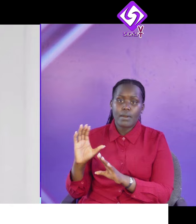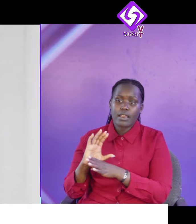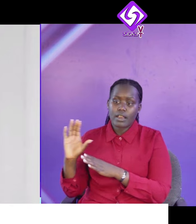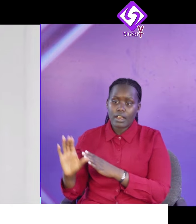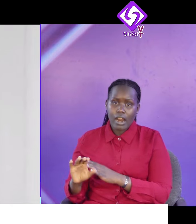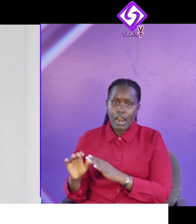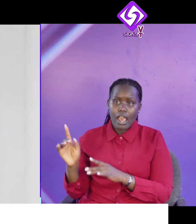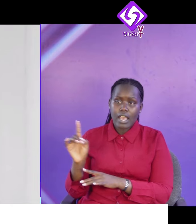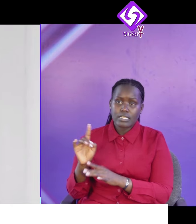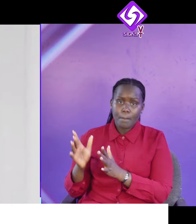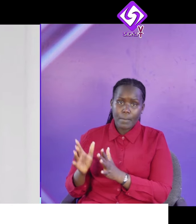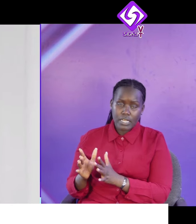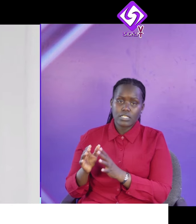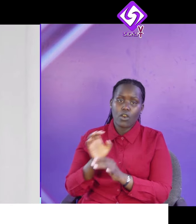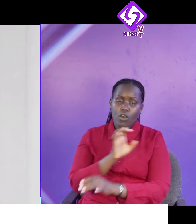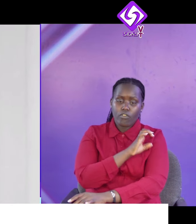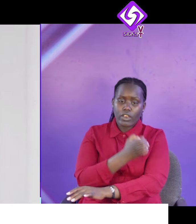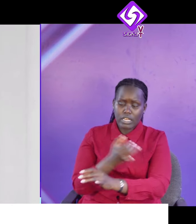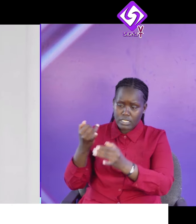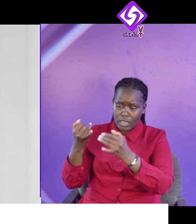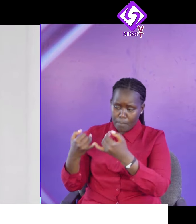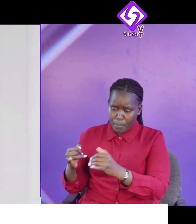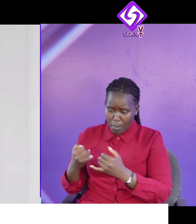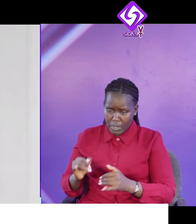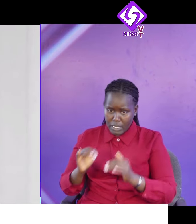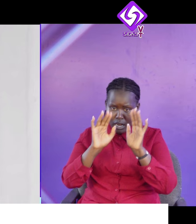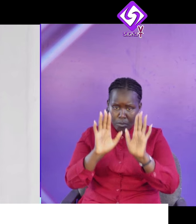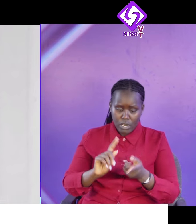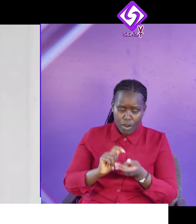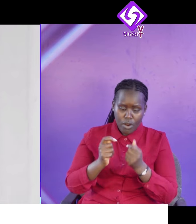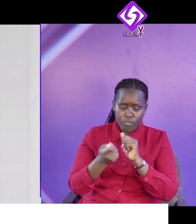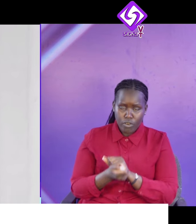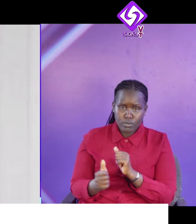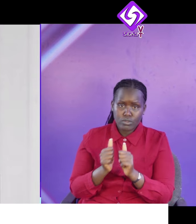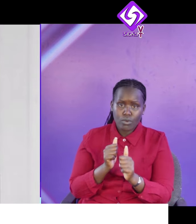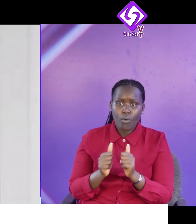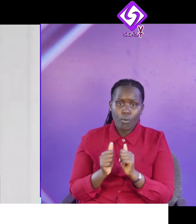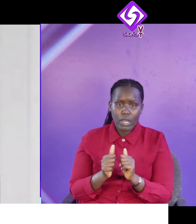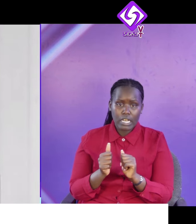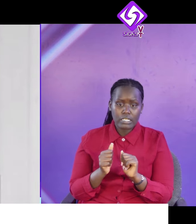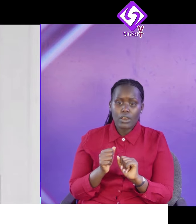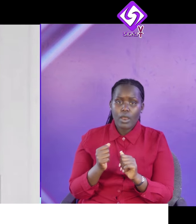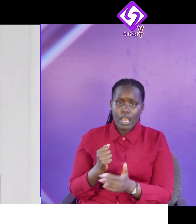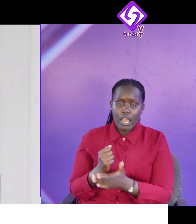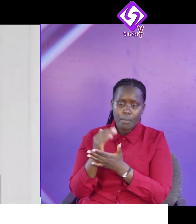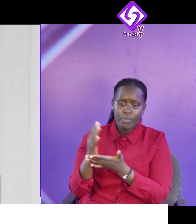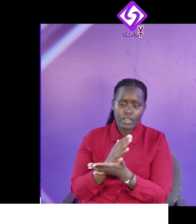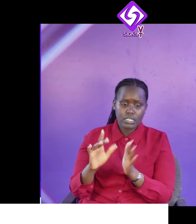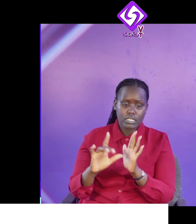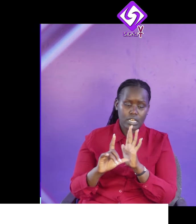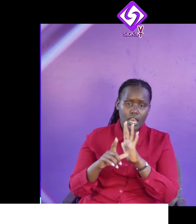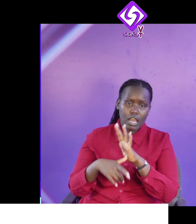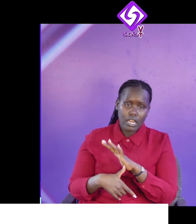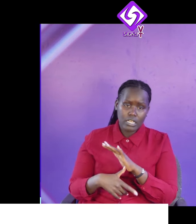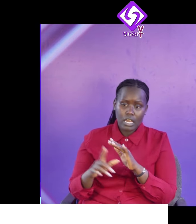for Energy, he implemented critical reforms that liberalized the sector. Later, as